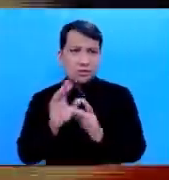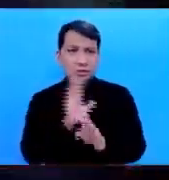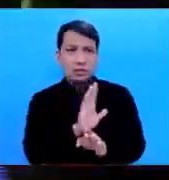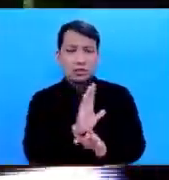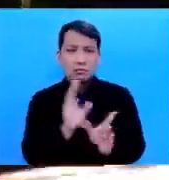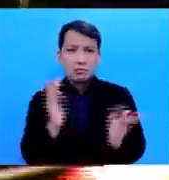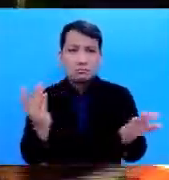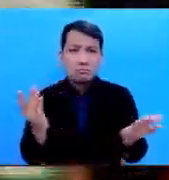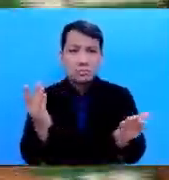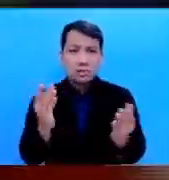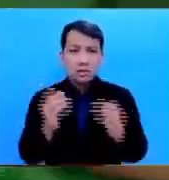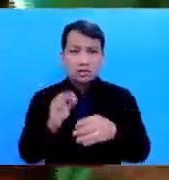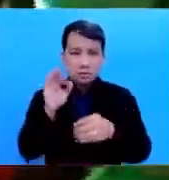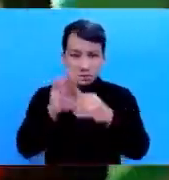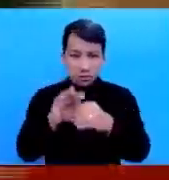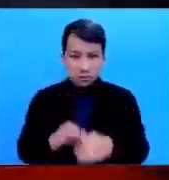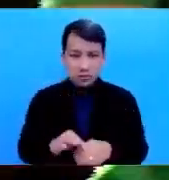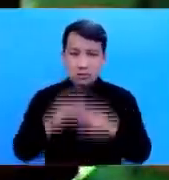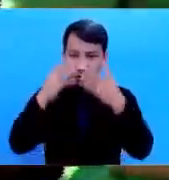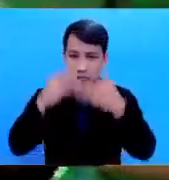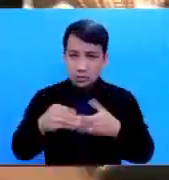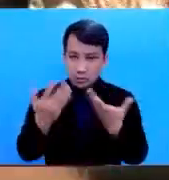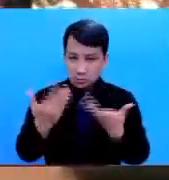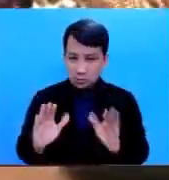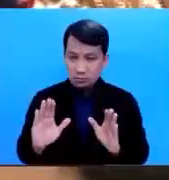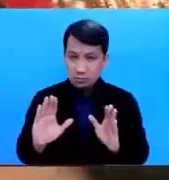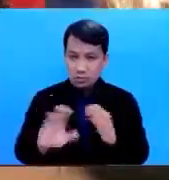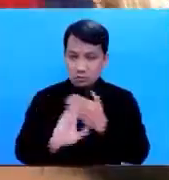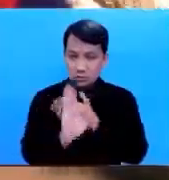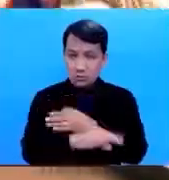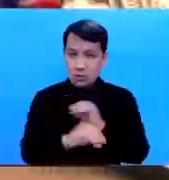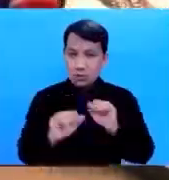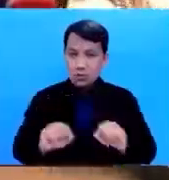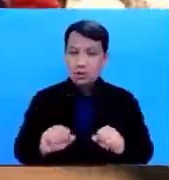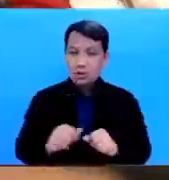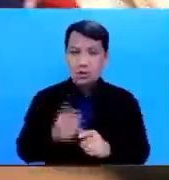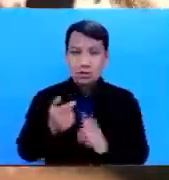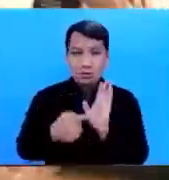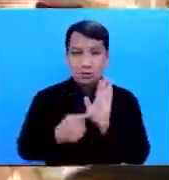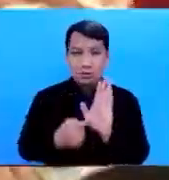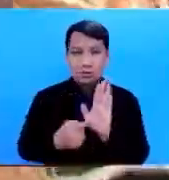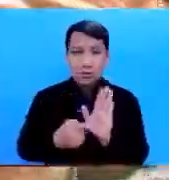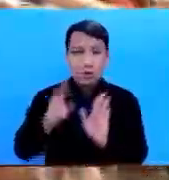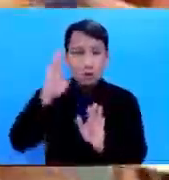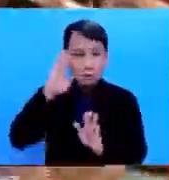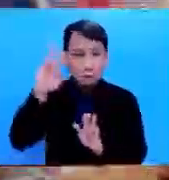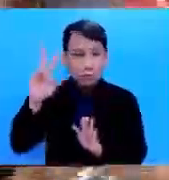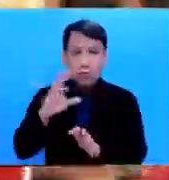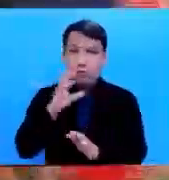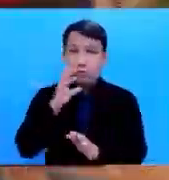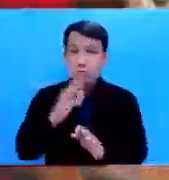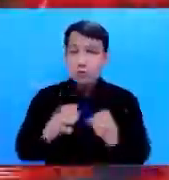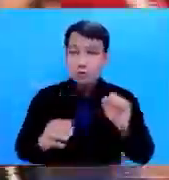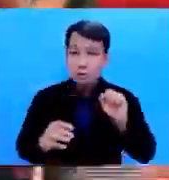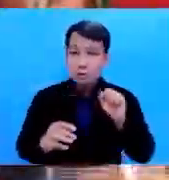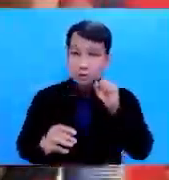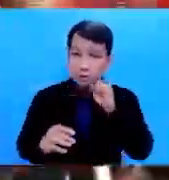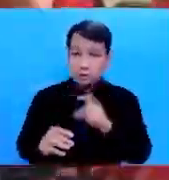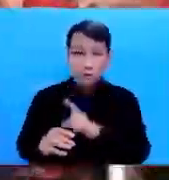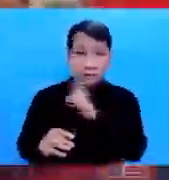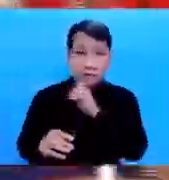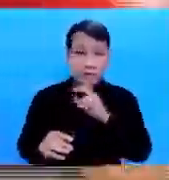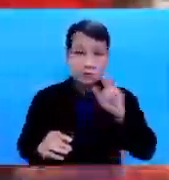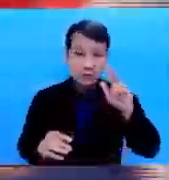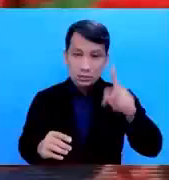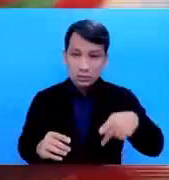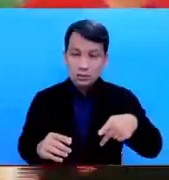the election returns shown that Bongbong Marcos in the